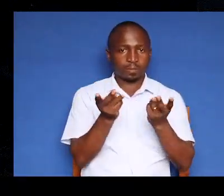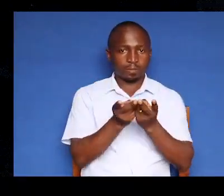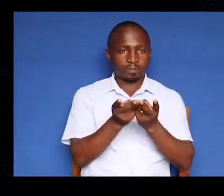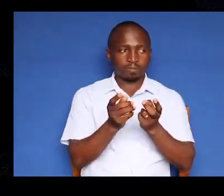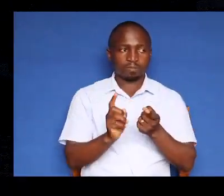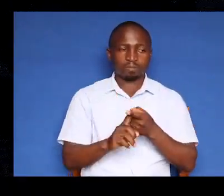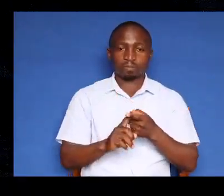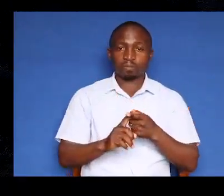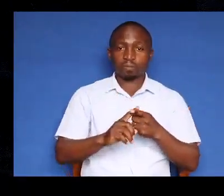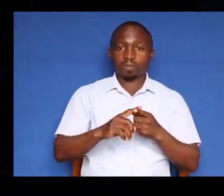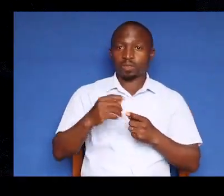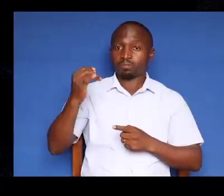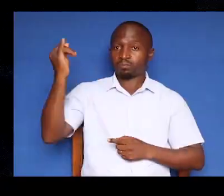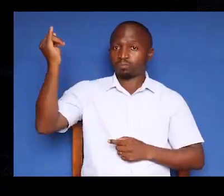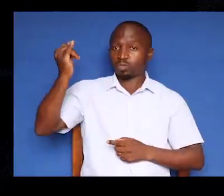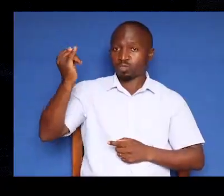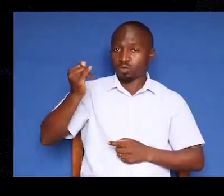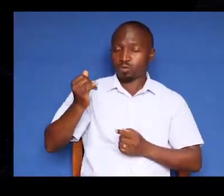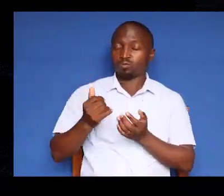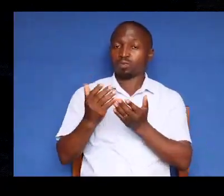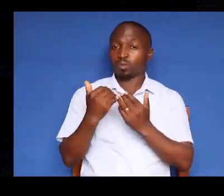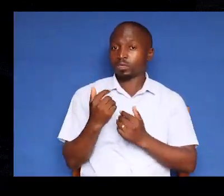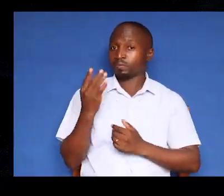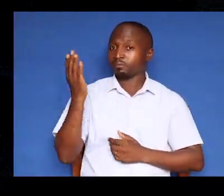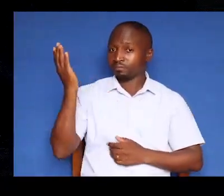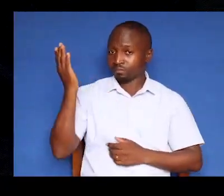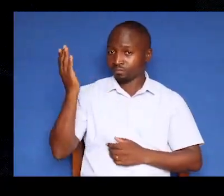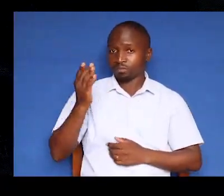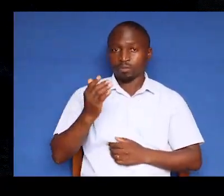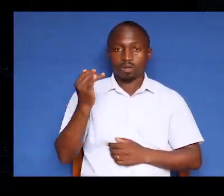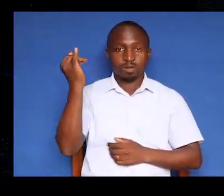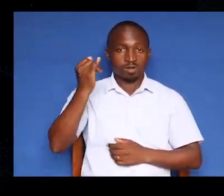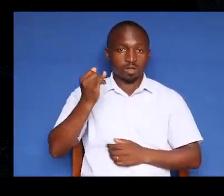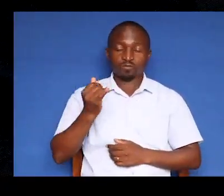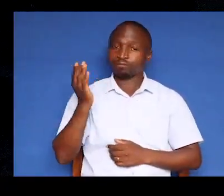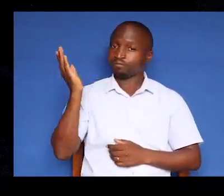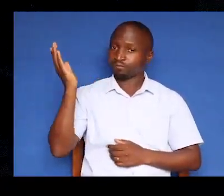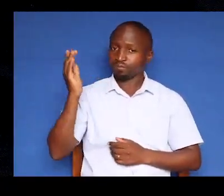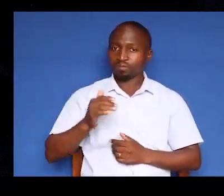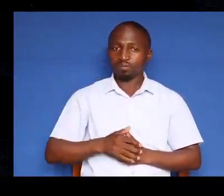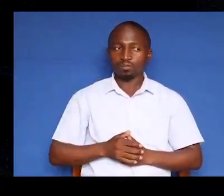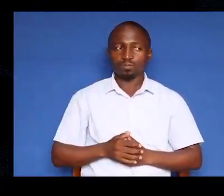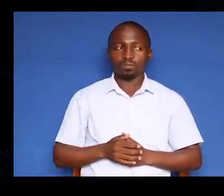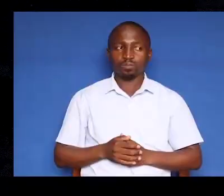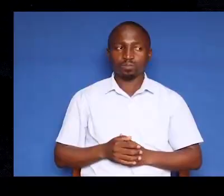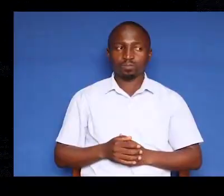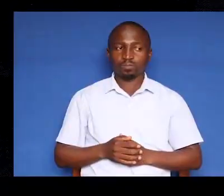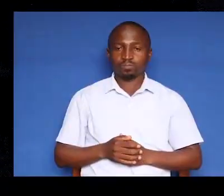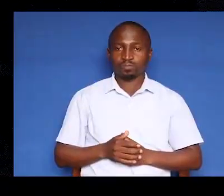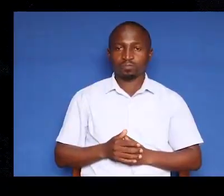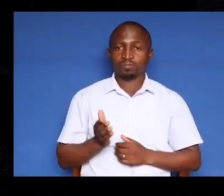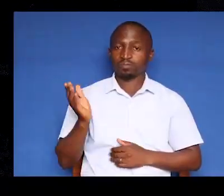And graphically, we can draw the graph of proportional like